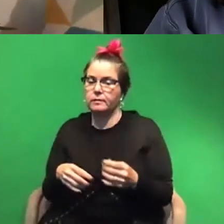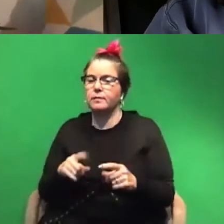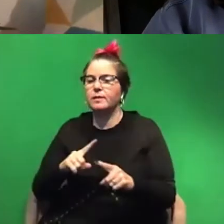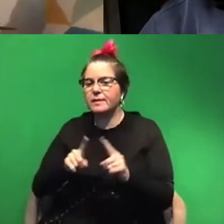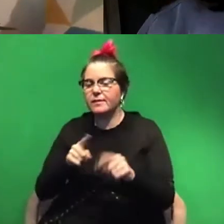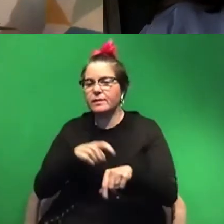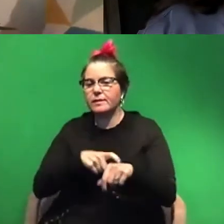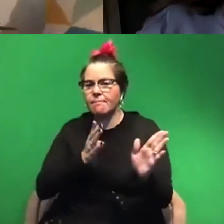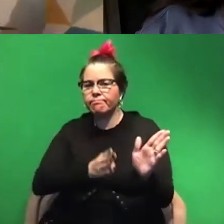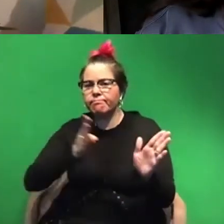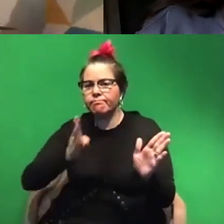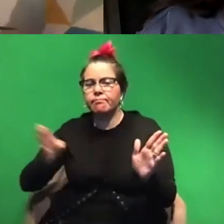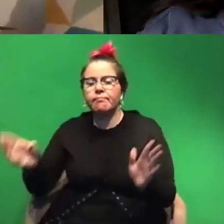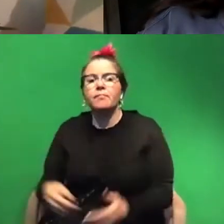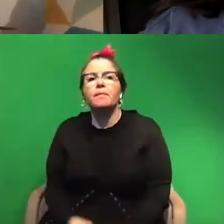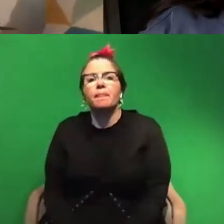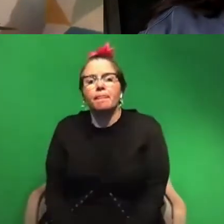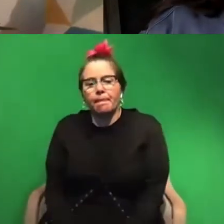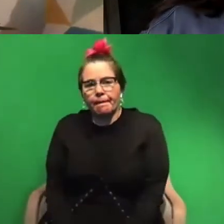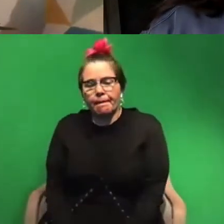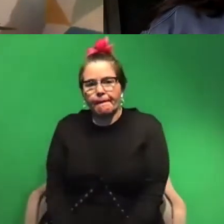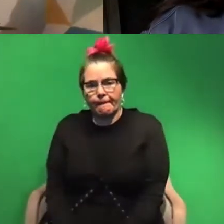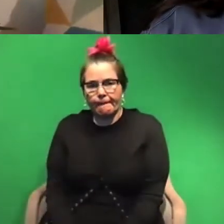points. And this would be,